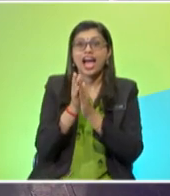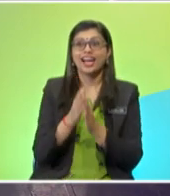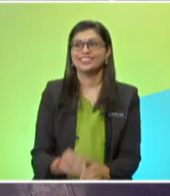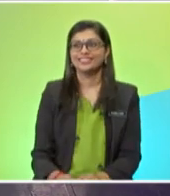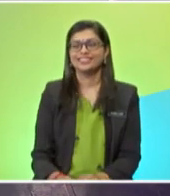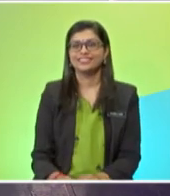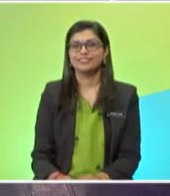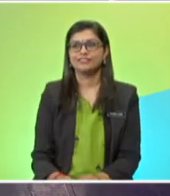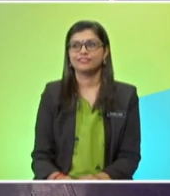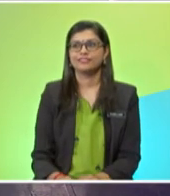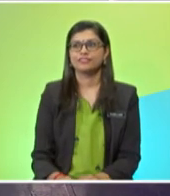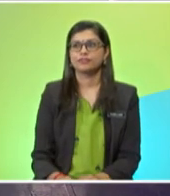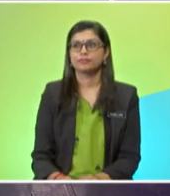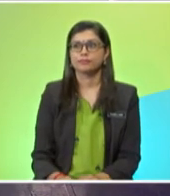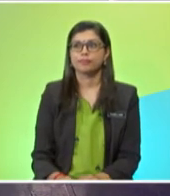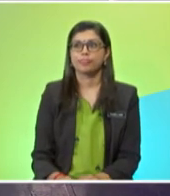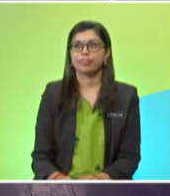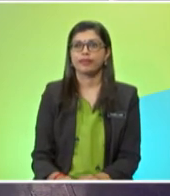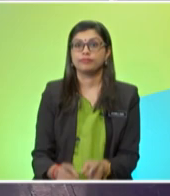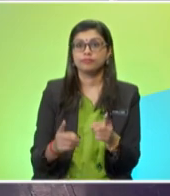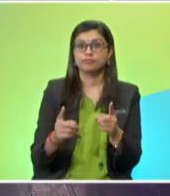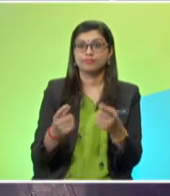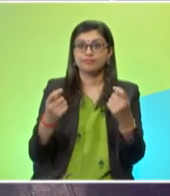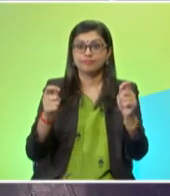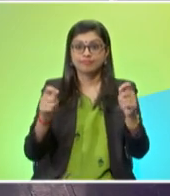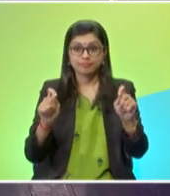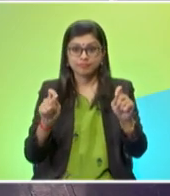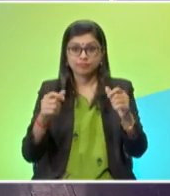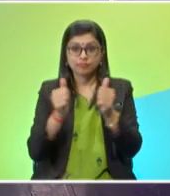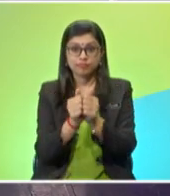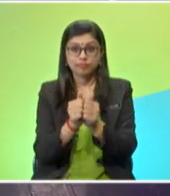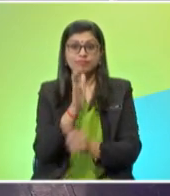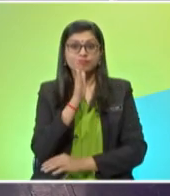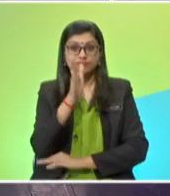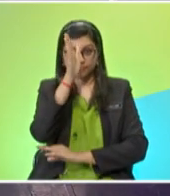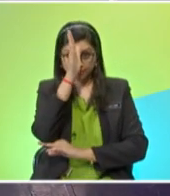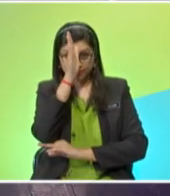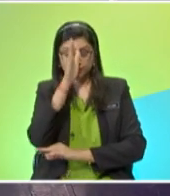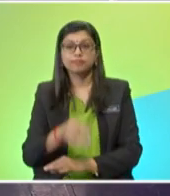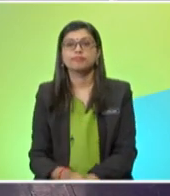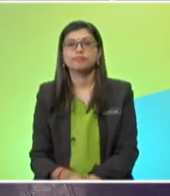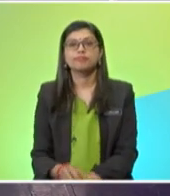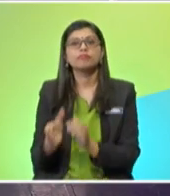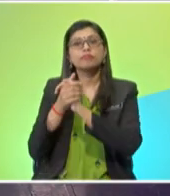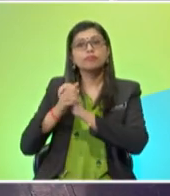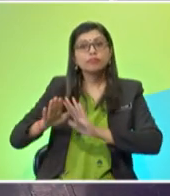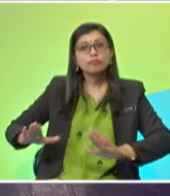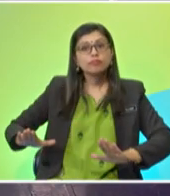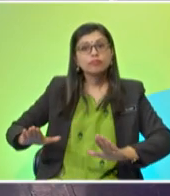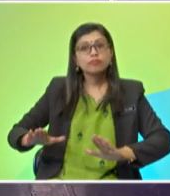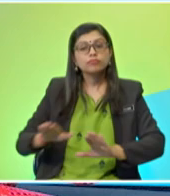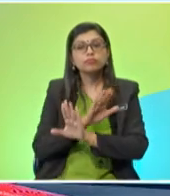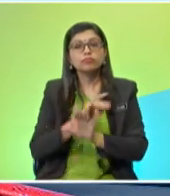who can go further. Pupils at home, make sure when you do this, you're also in a safe space. You don't want to be knocking